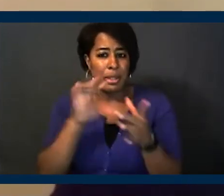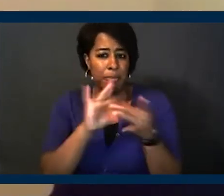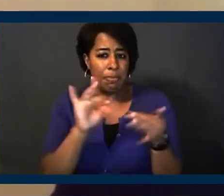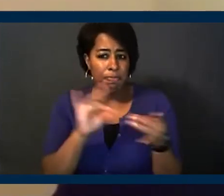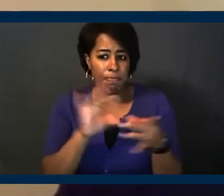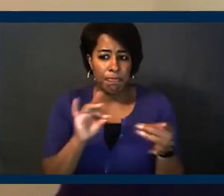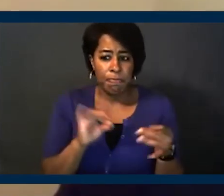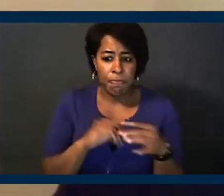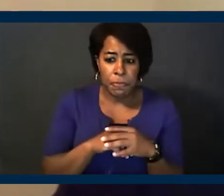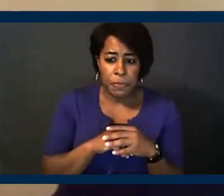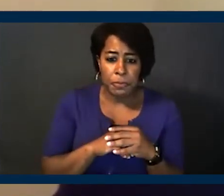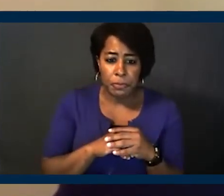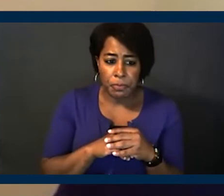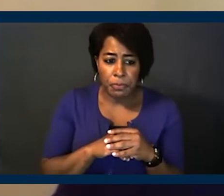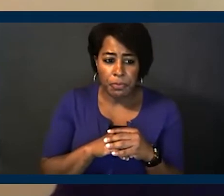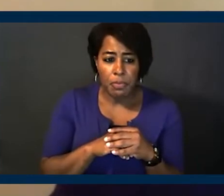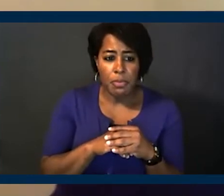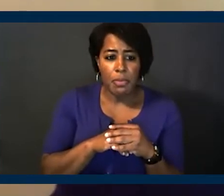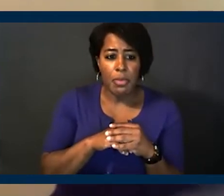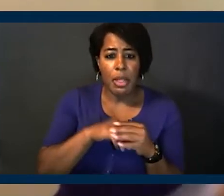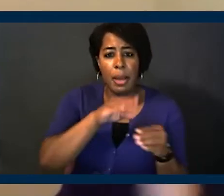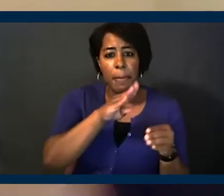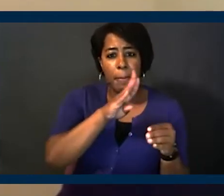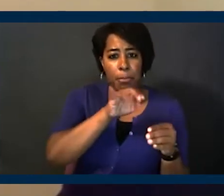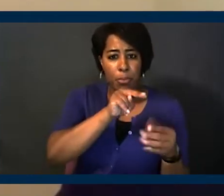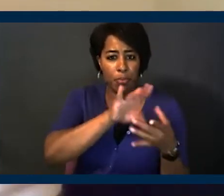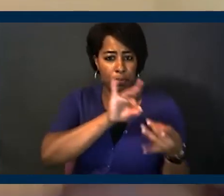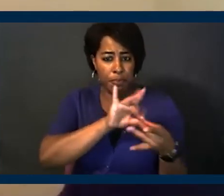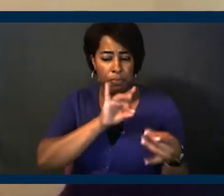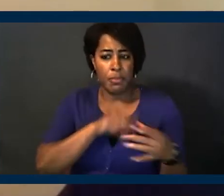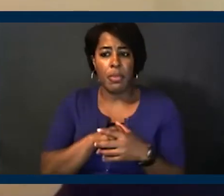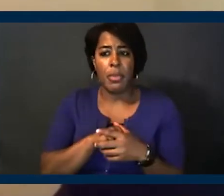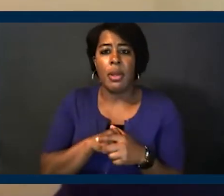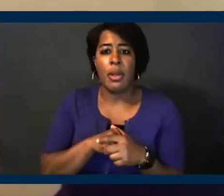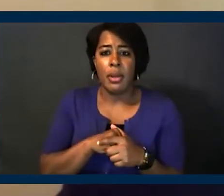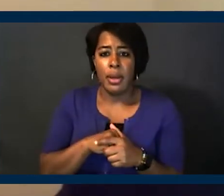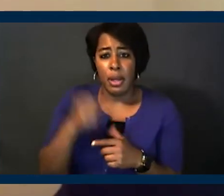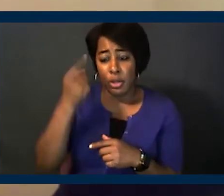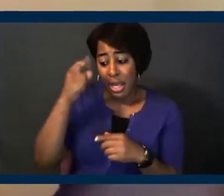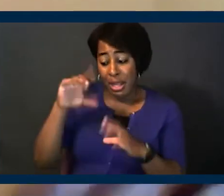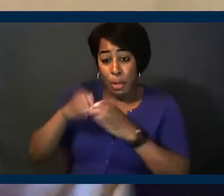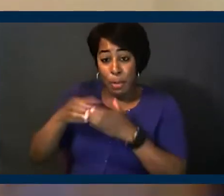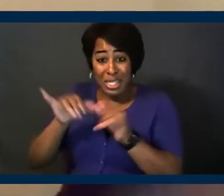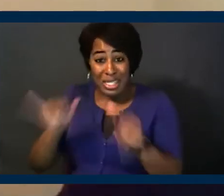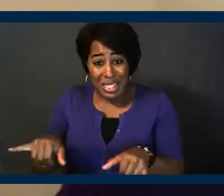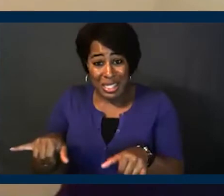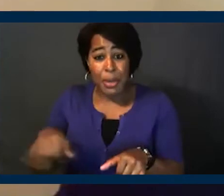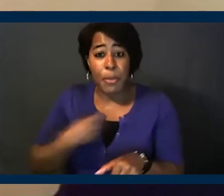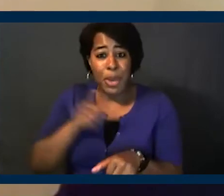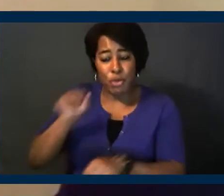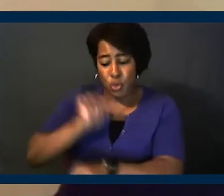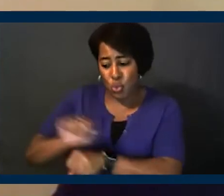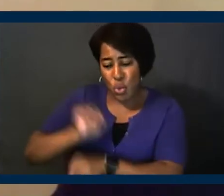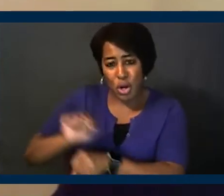by Assemblyman Brian, is that we need for you all to work within the party system, to work and be a part of the